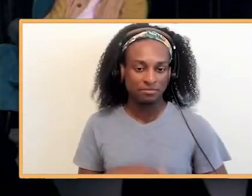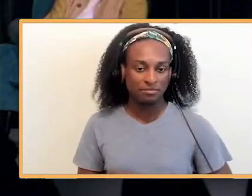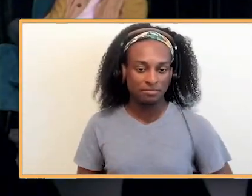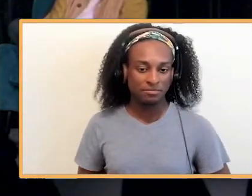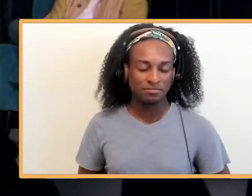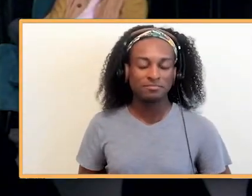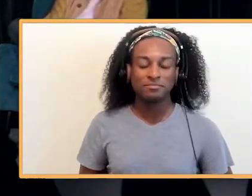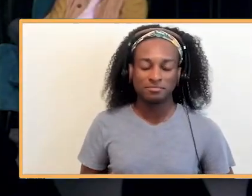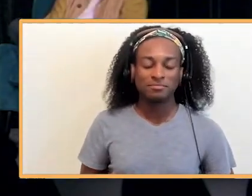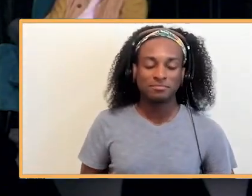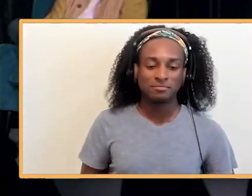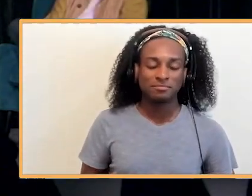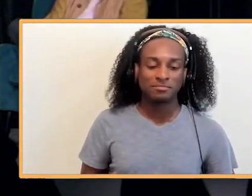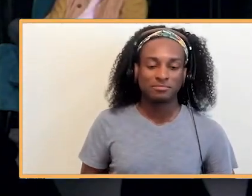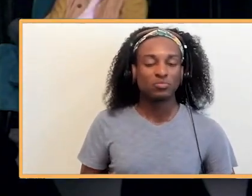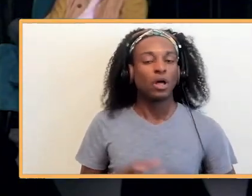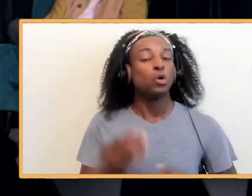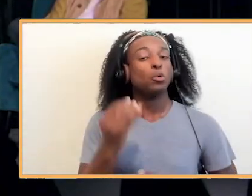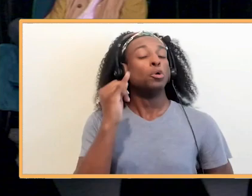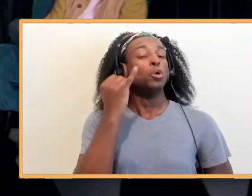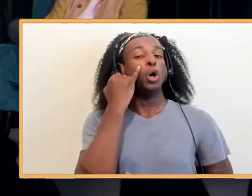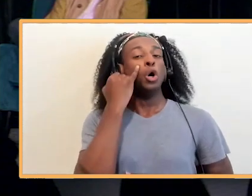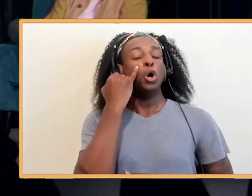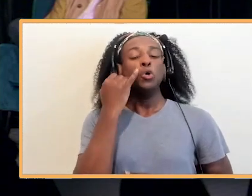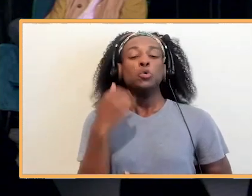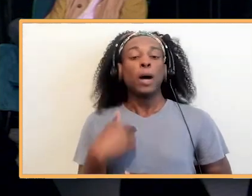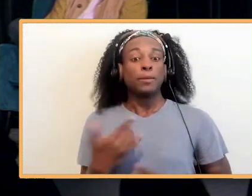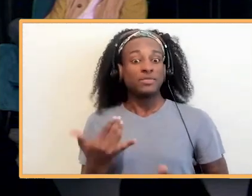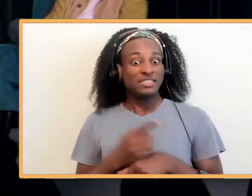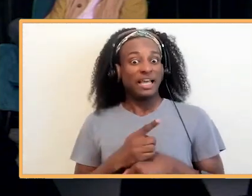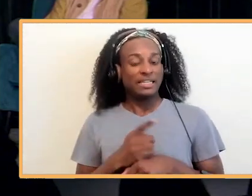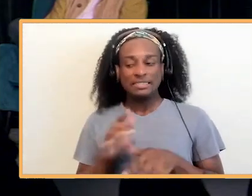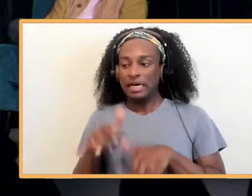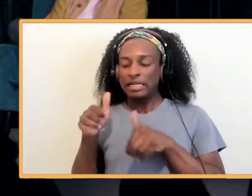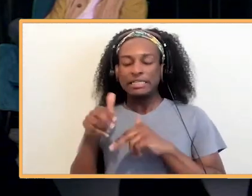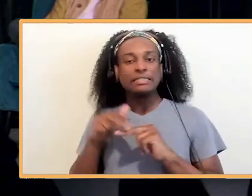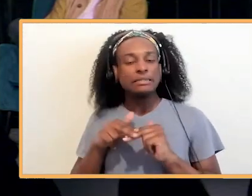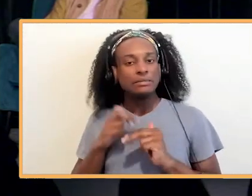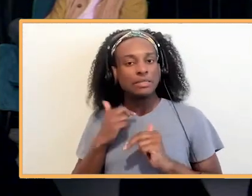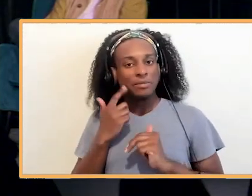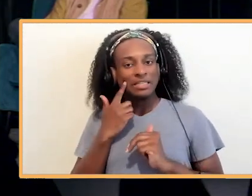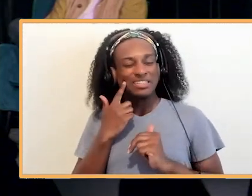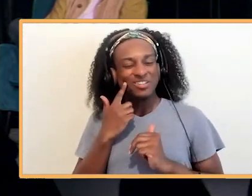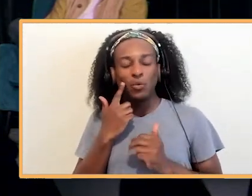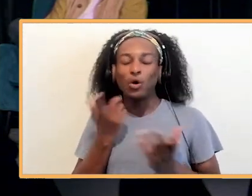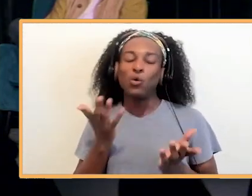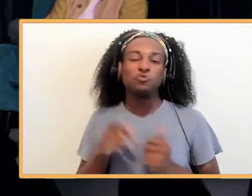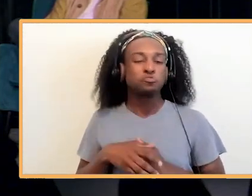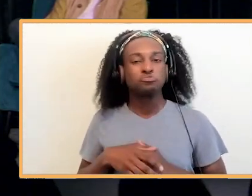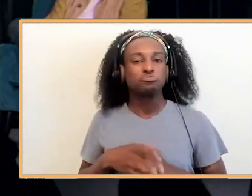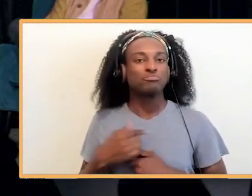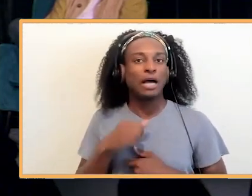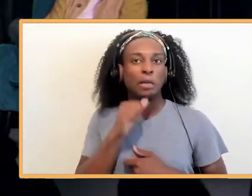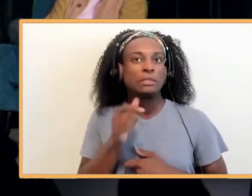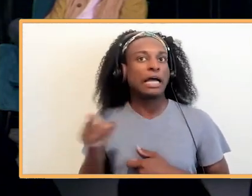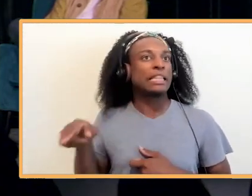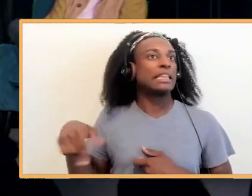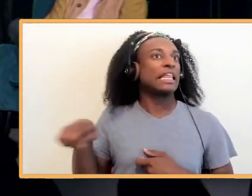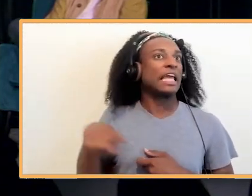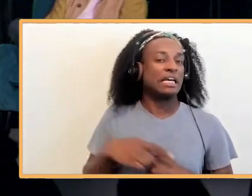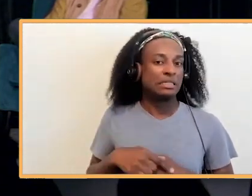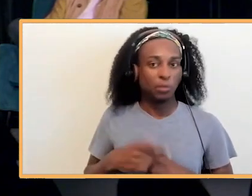What if I'm in the audience today and I'm like, well, but at least I'm not them. At least I voted this